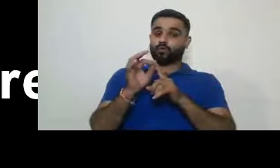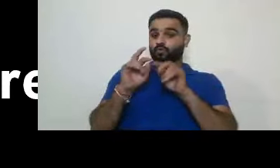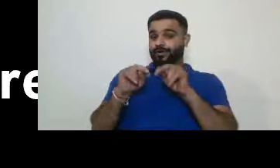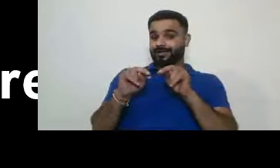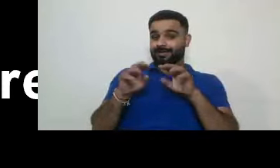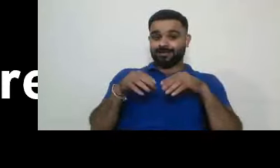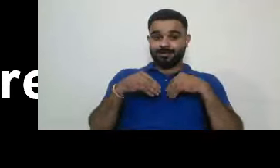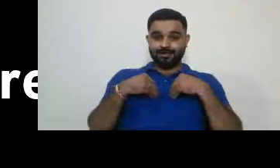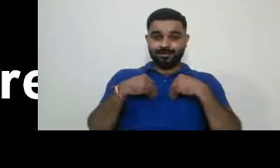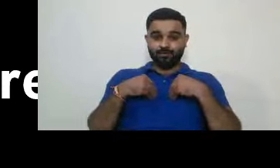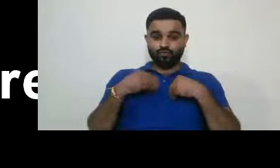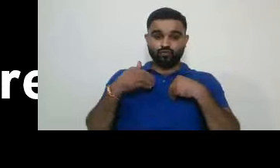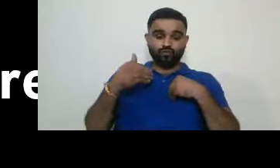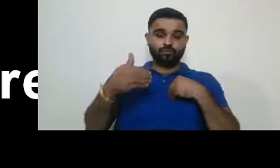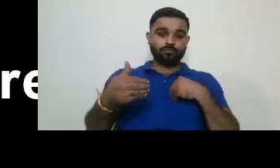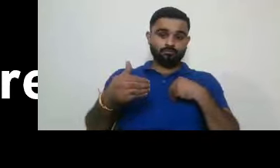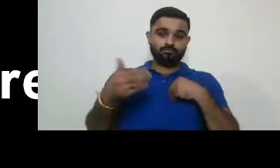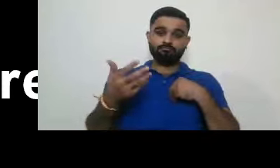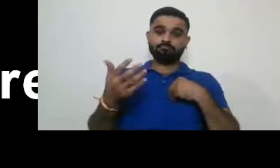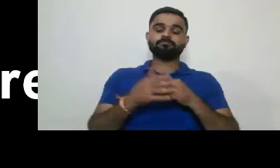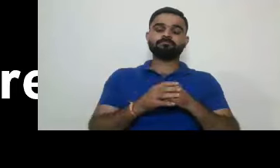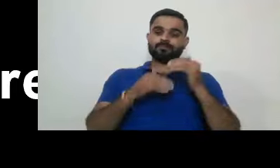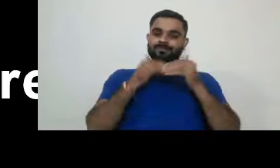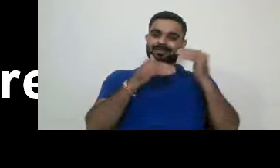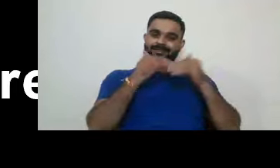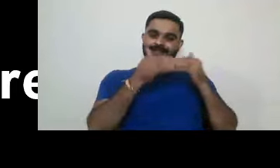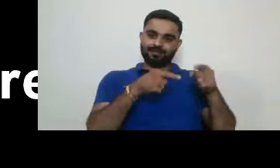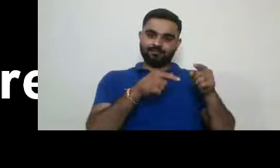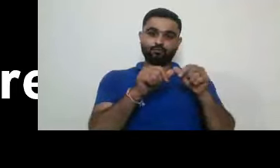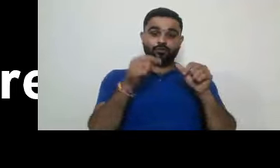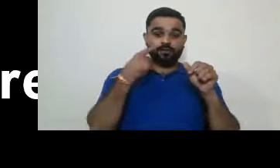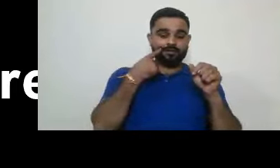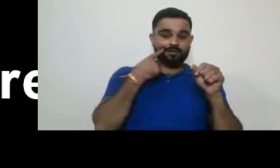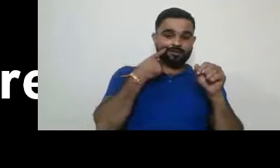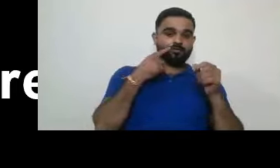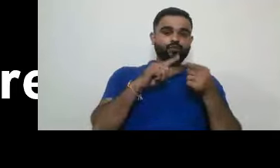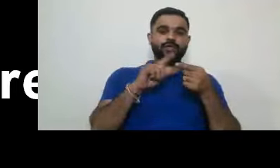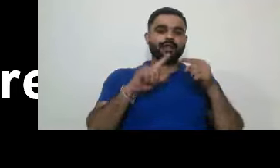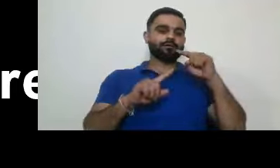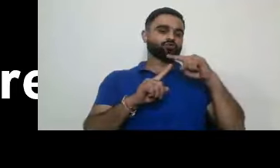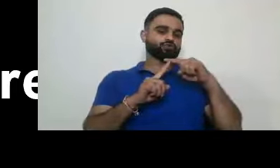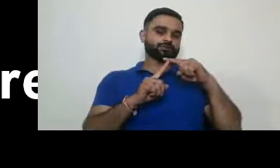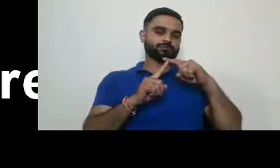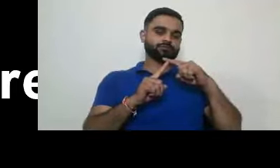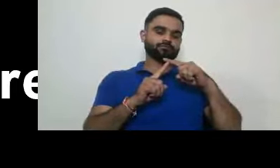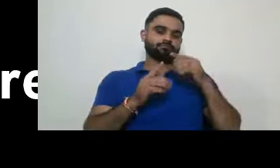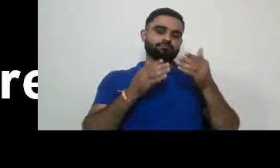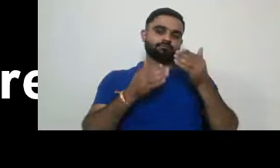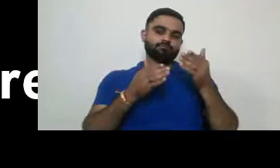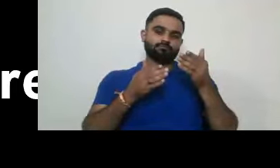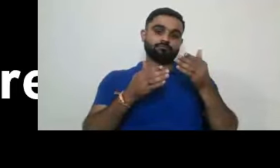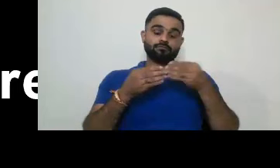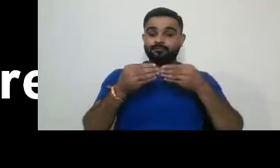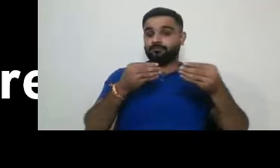consider in the future for developing AI and ELT? Would be a need for